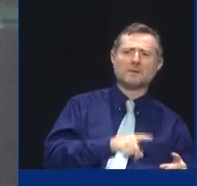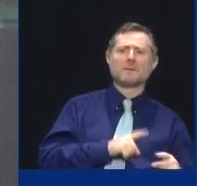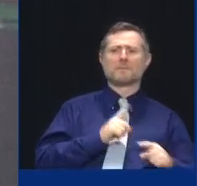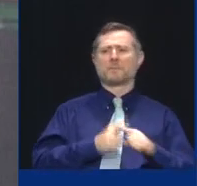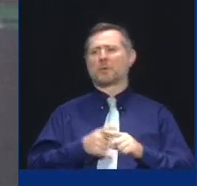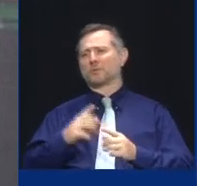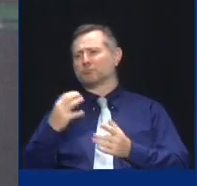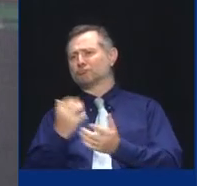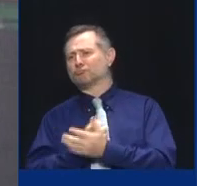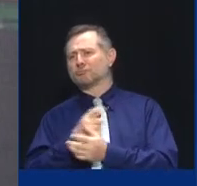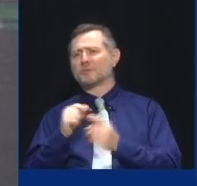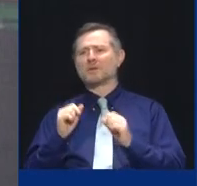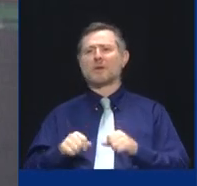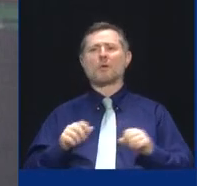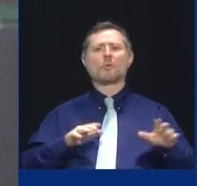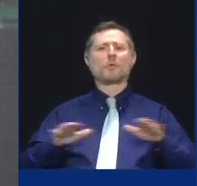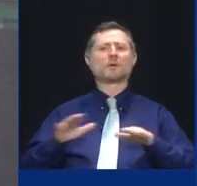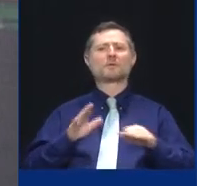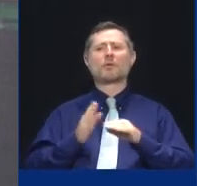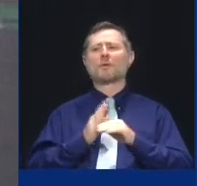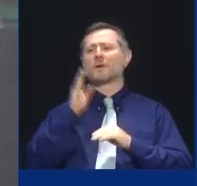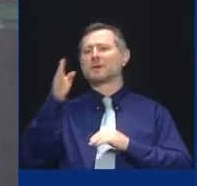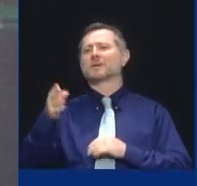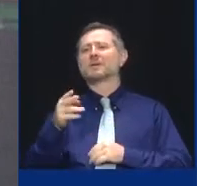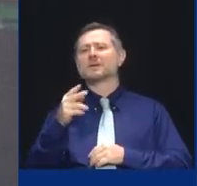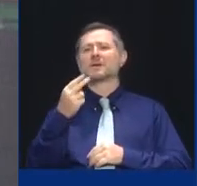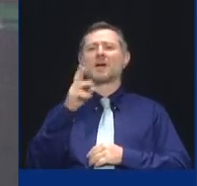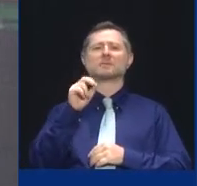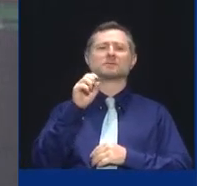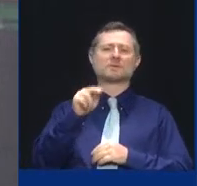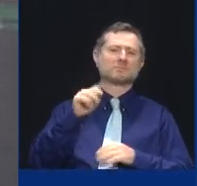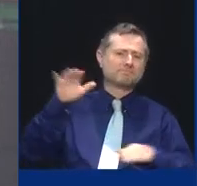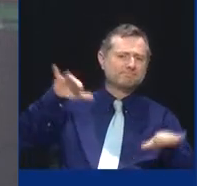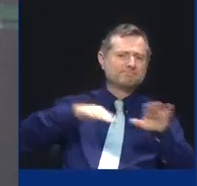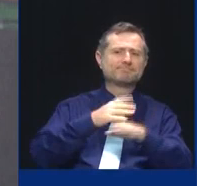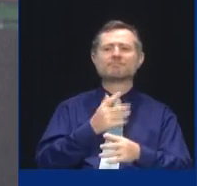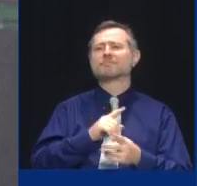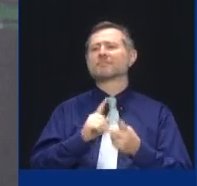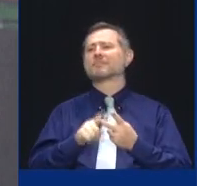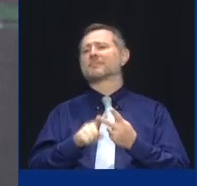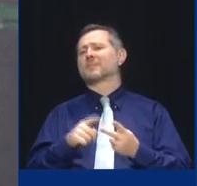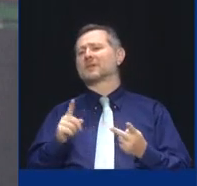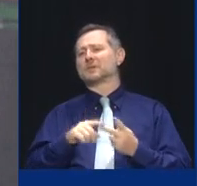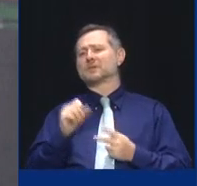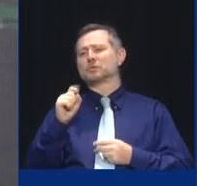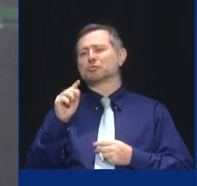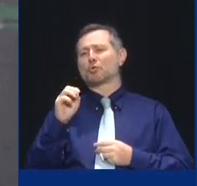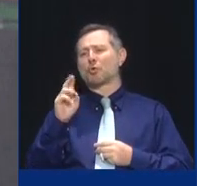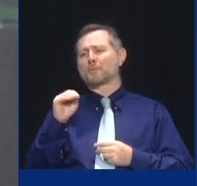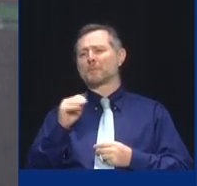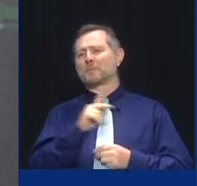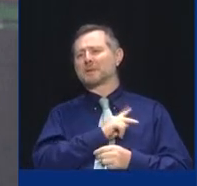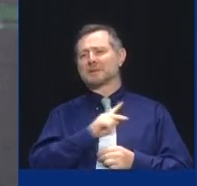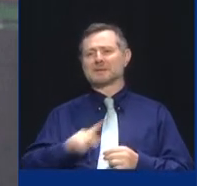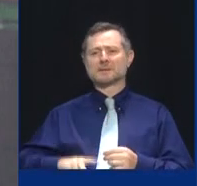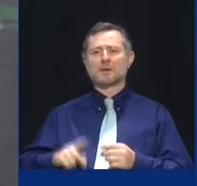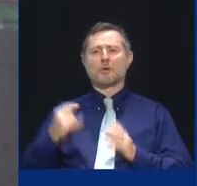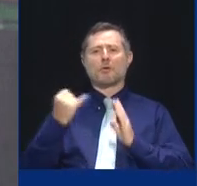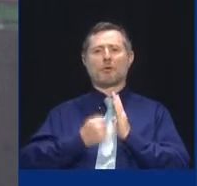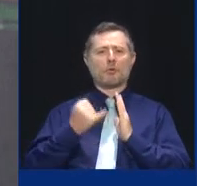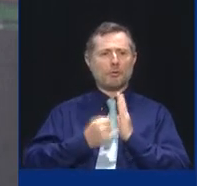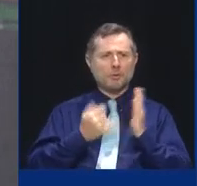to the walkway over the Hudson. Also come to the Storm King Art Center. Also see Bethel